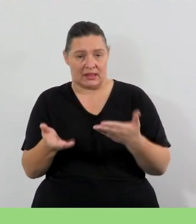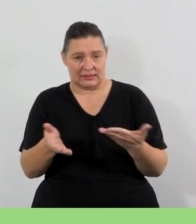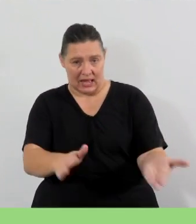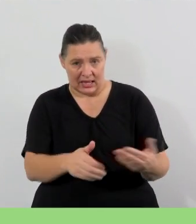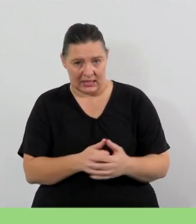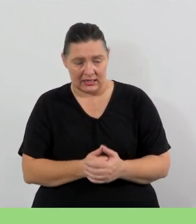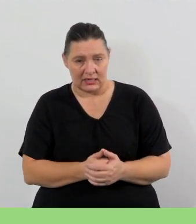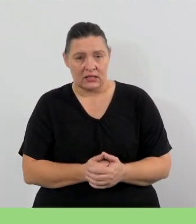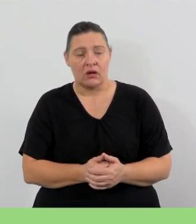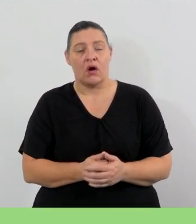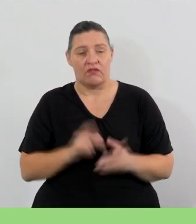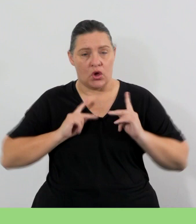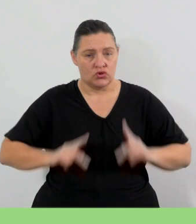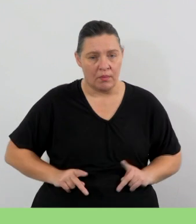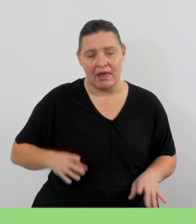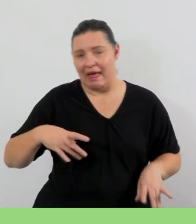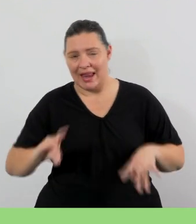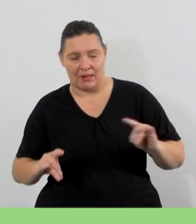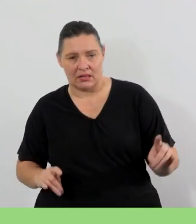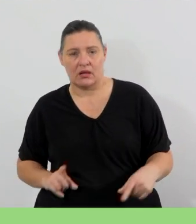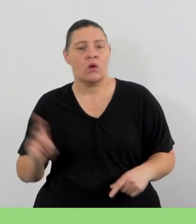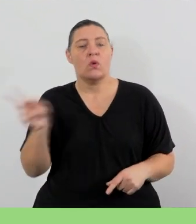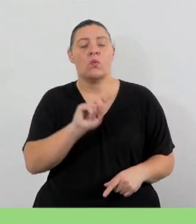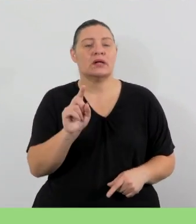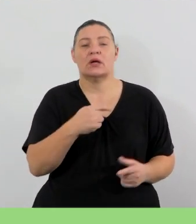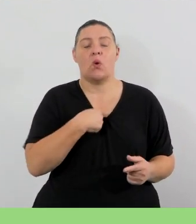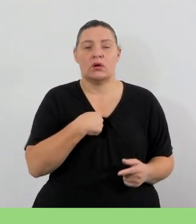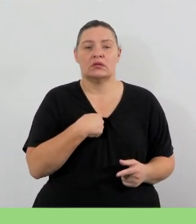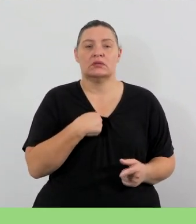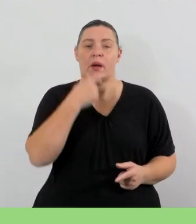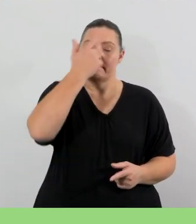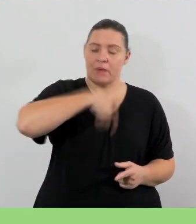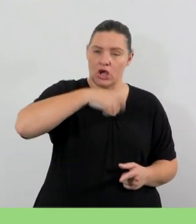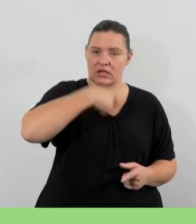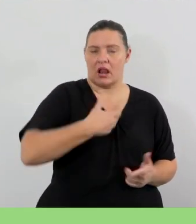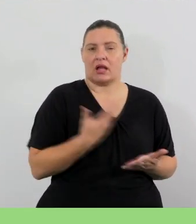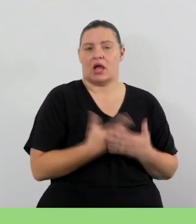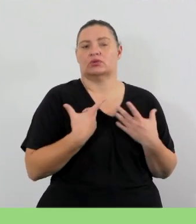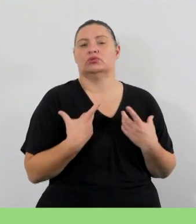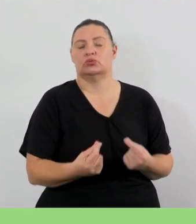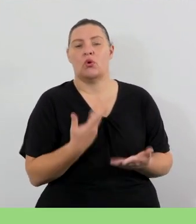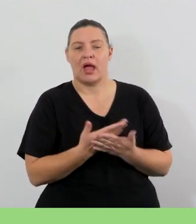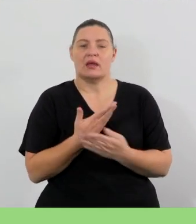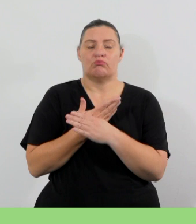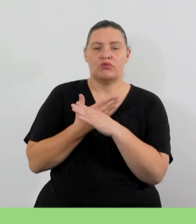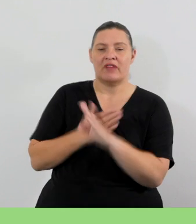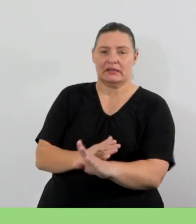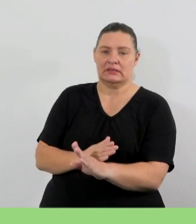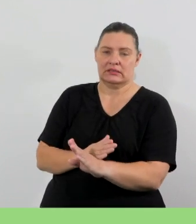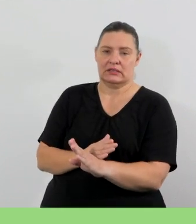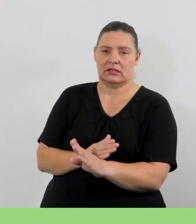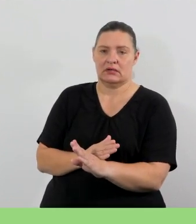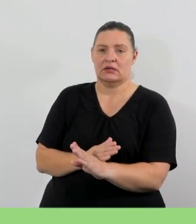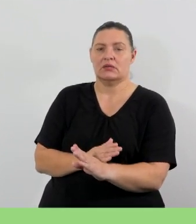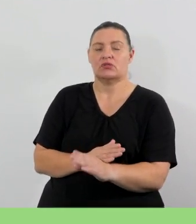death of human beings and animals, what can we in our personal capacity do to prevent a